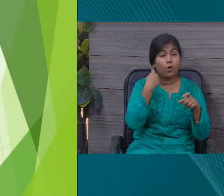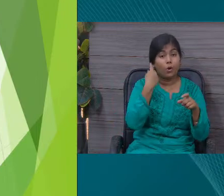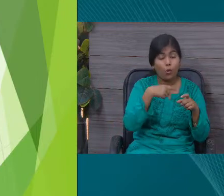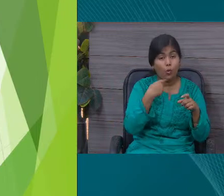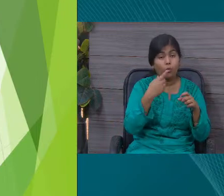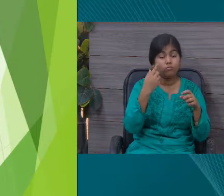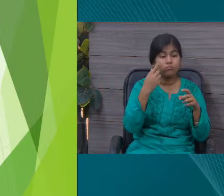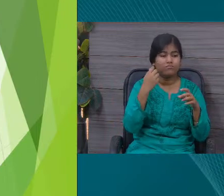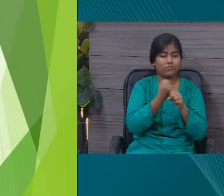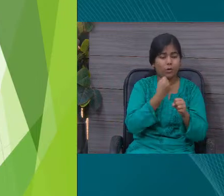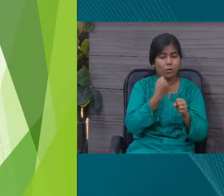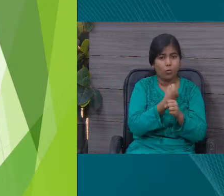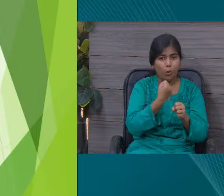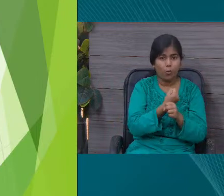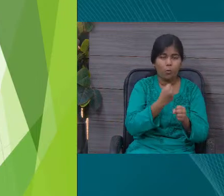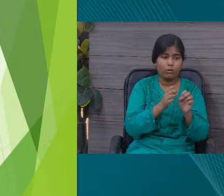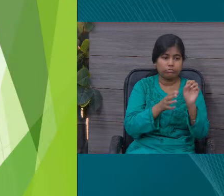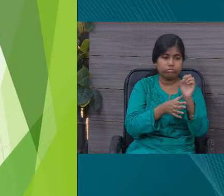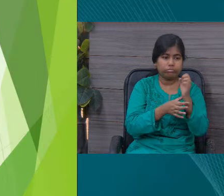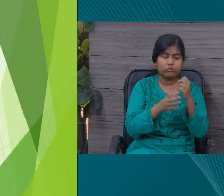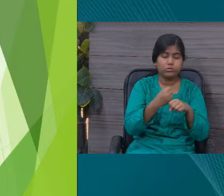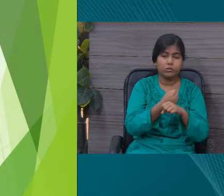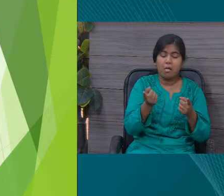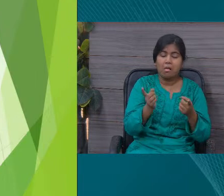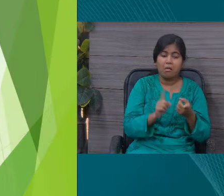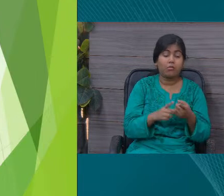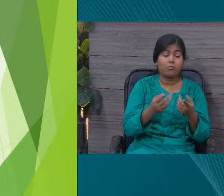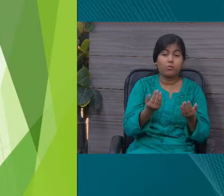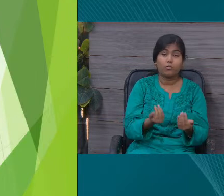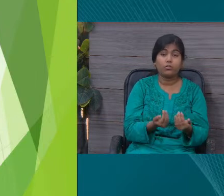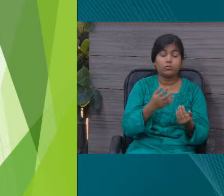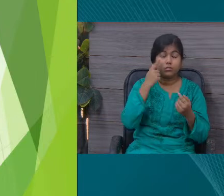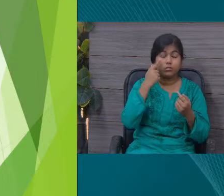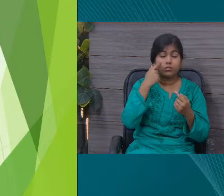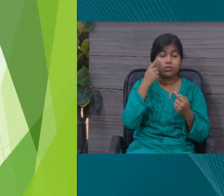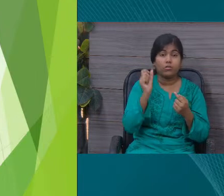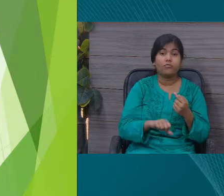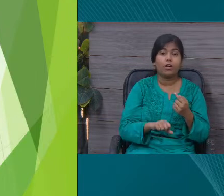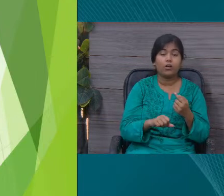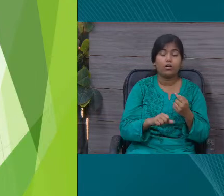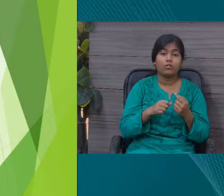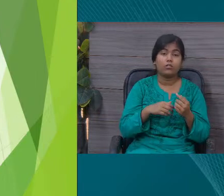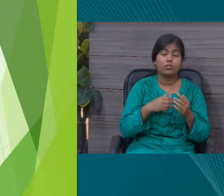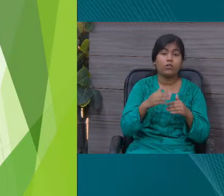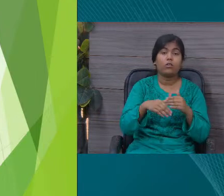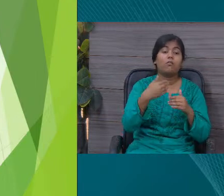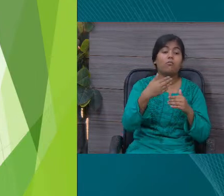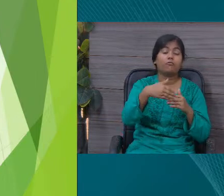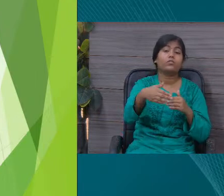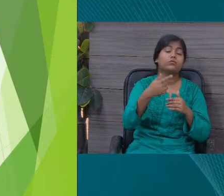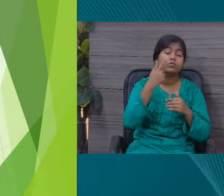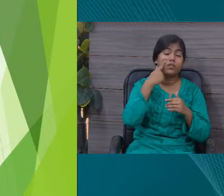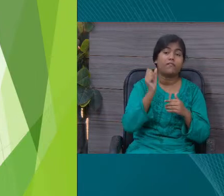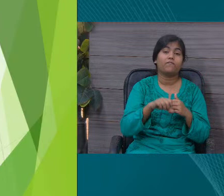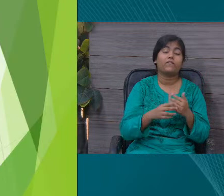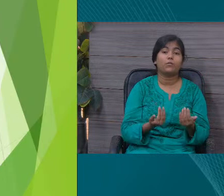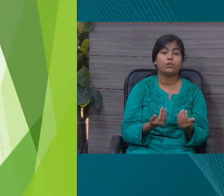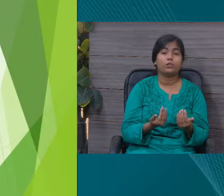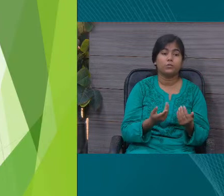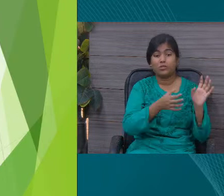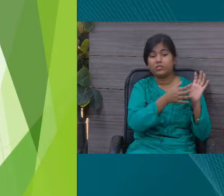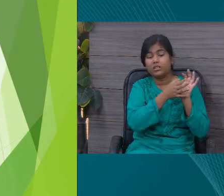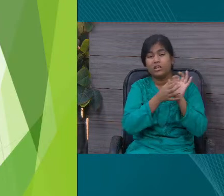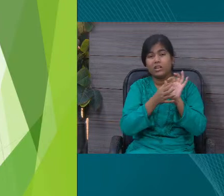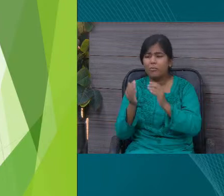the child will learn about what the hazards are, and when we are asking a particular question for the